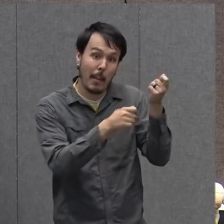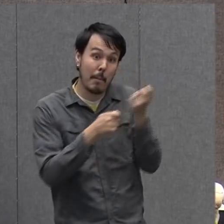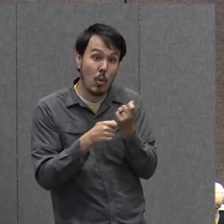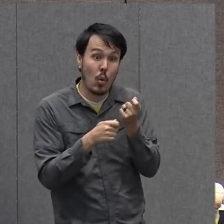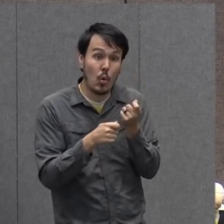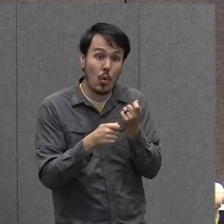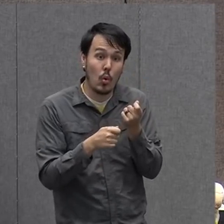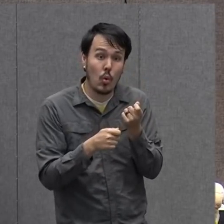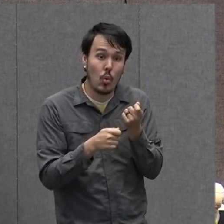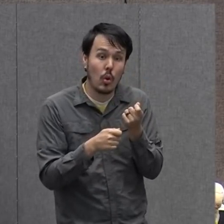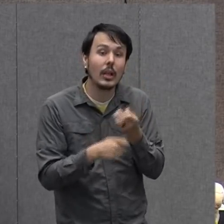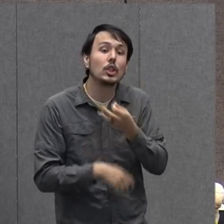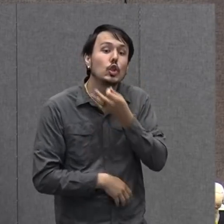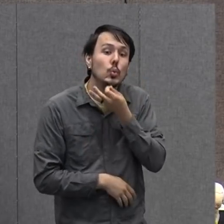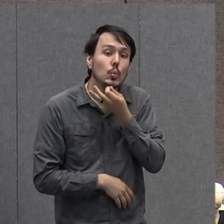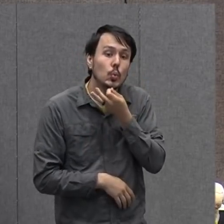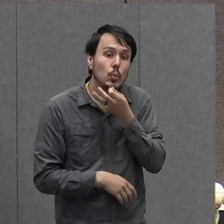How?